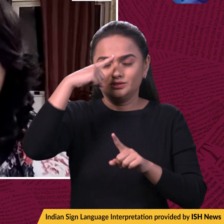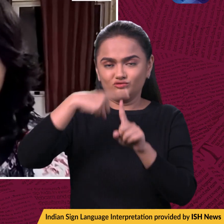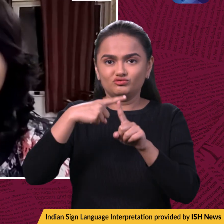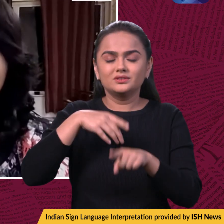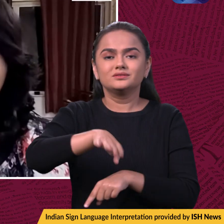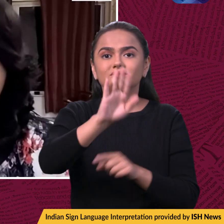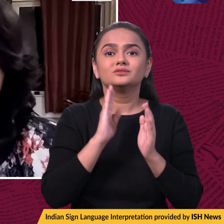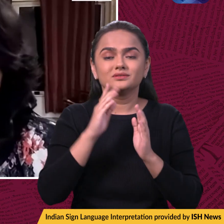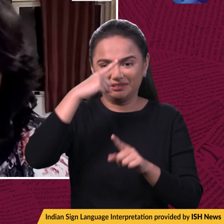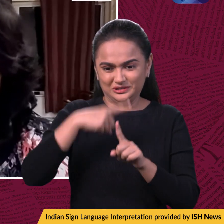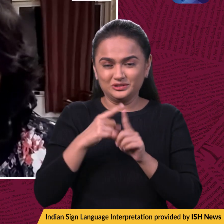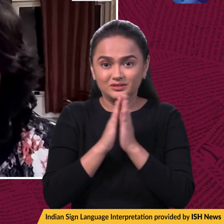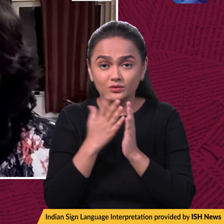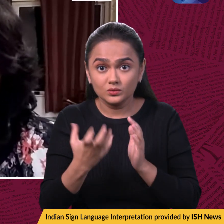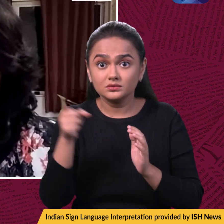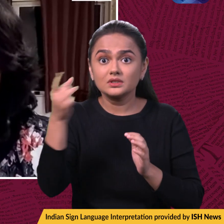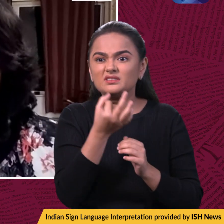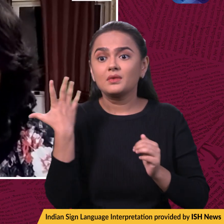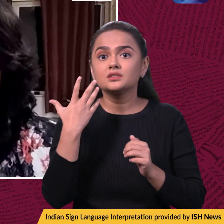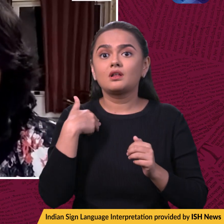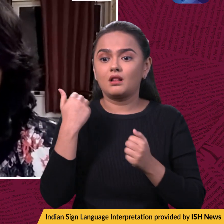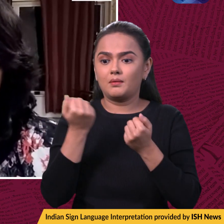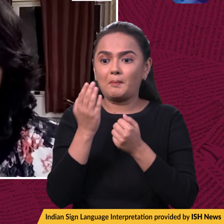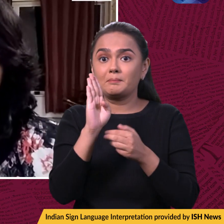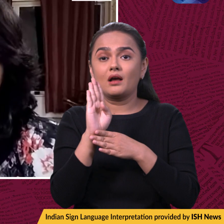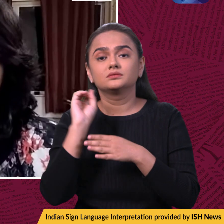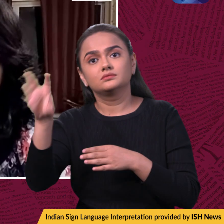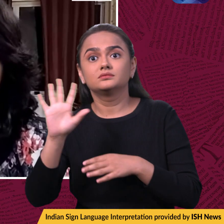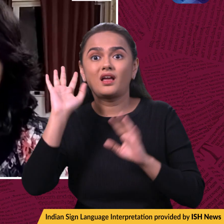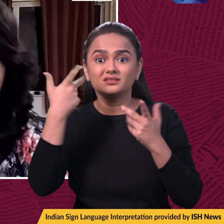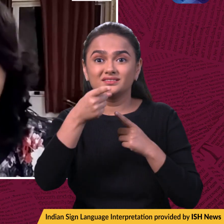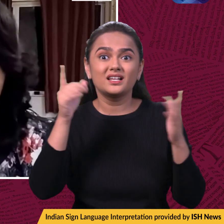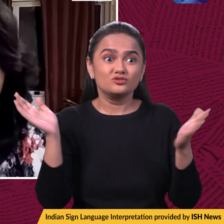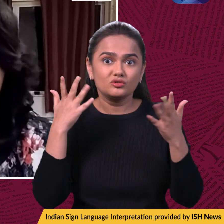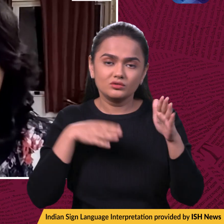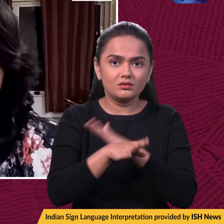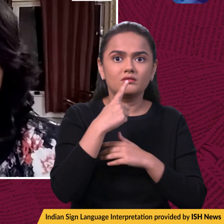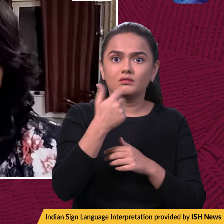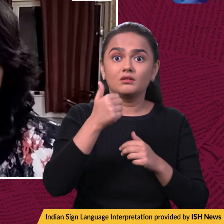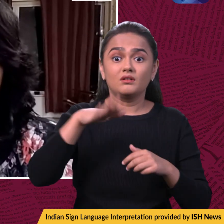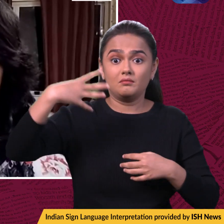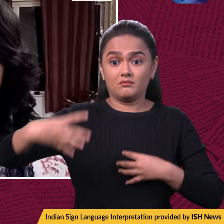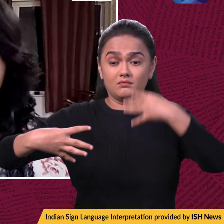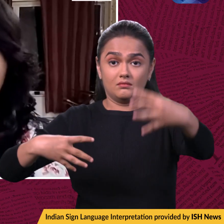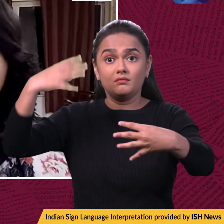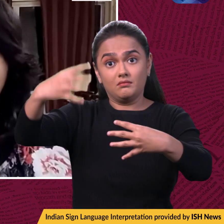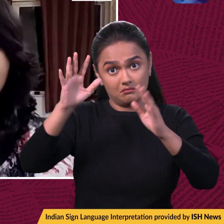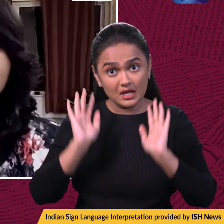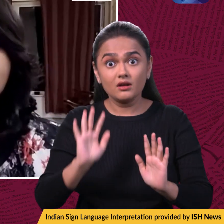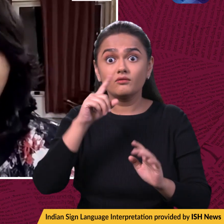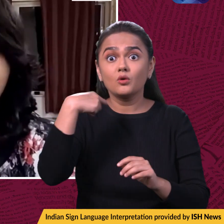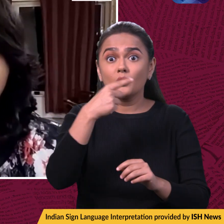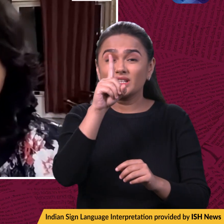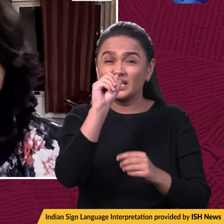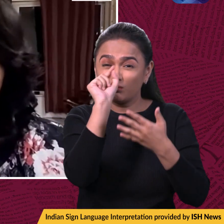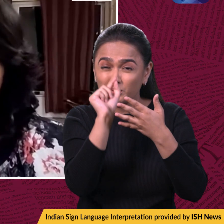be provided with a special vehicle pass. Additionally, Beach Road will be barricaded and people would be allowed access only